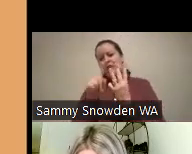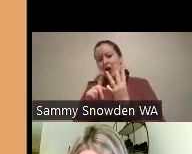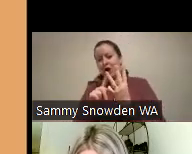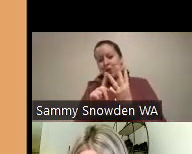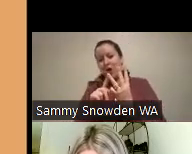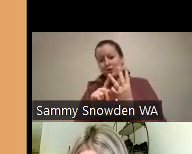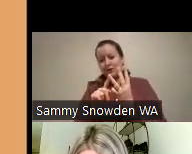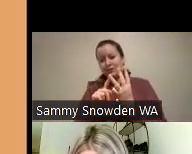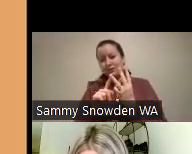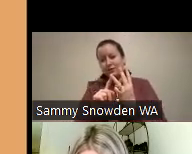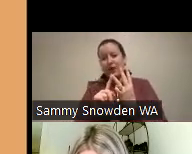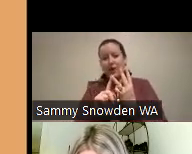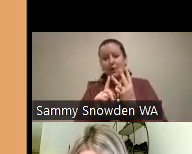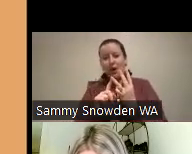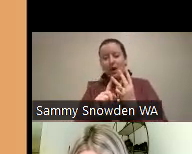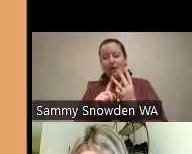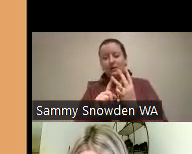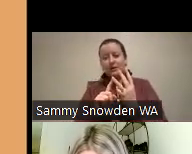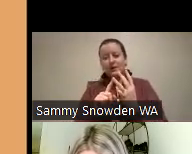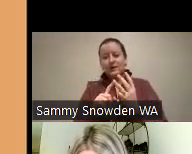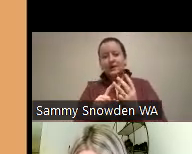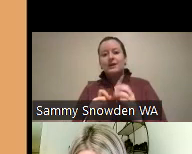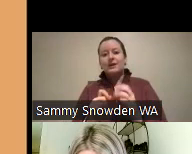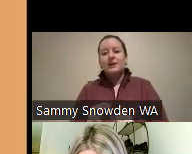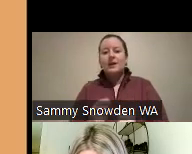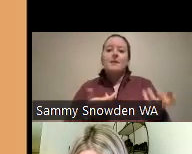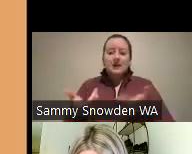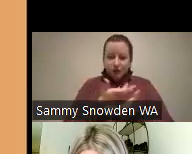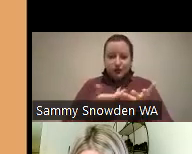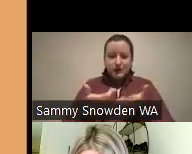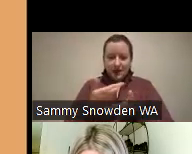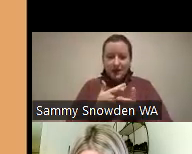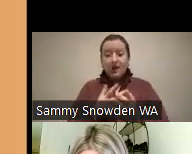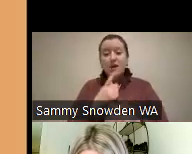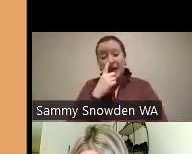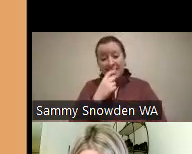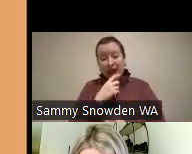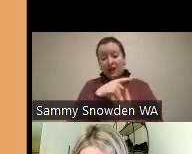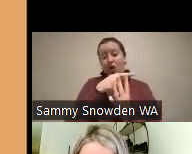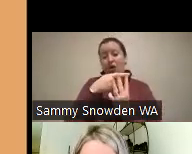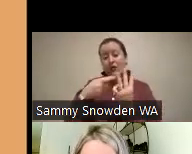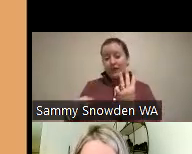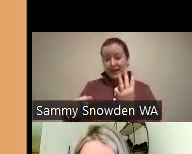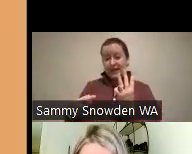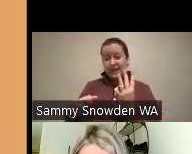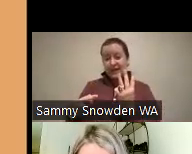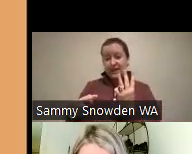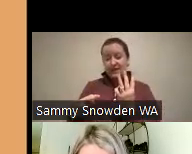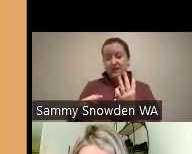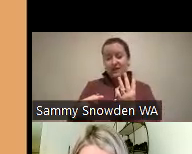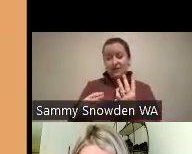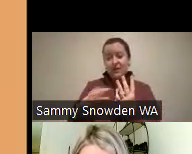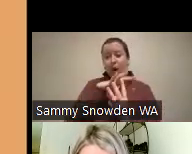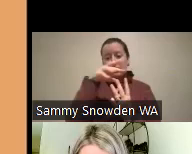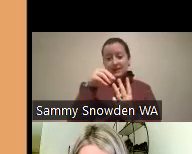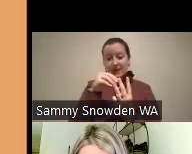XEO is the fish-based, the VEO is the vegan, and these are just 1/3 of the lifelong vitality pack.